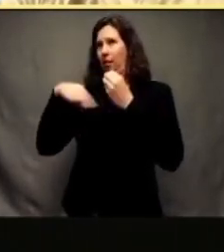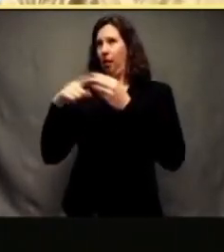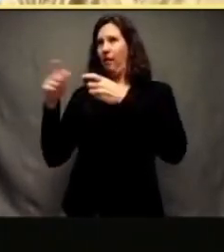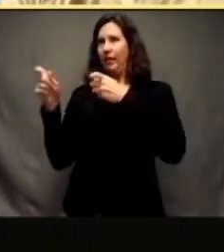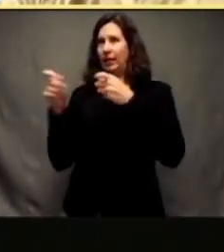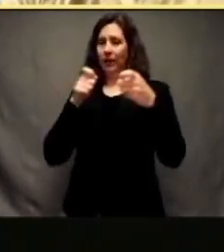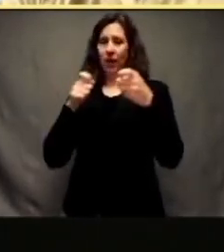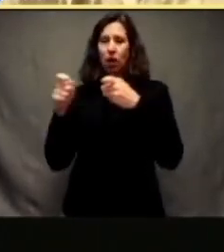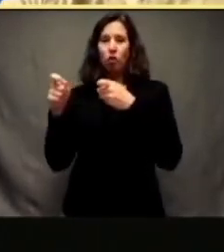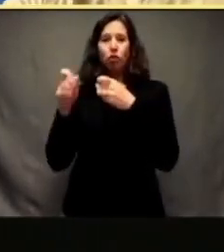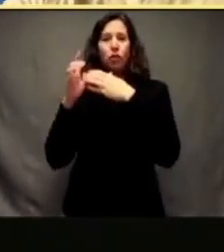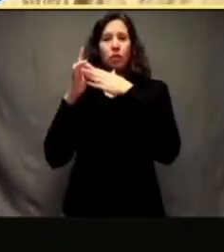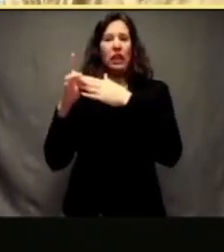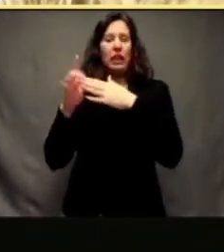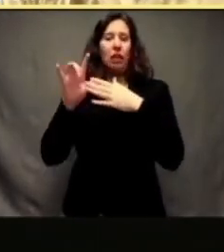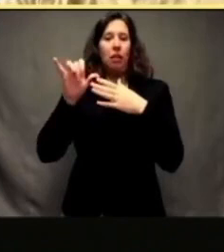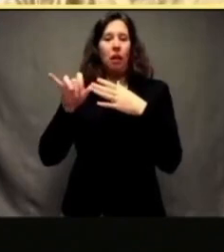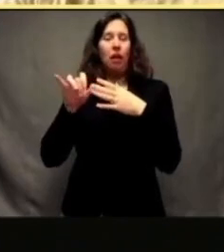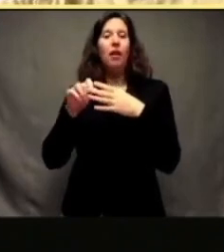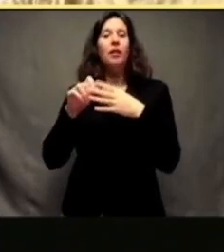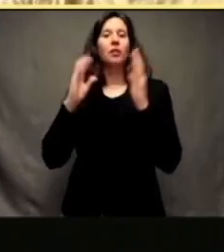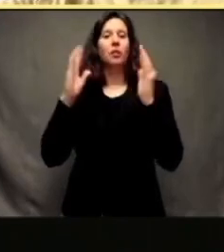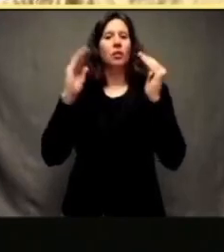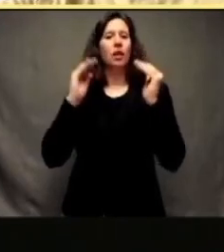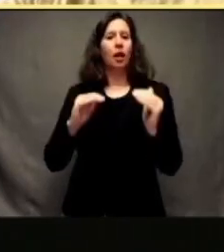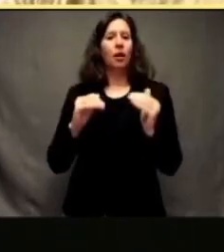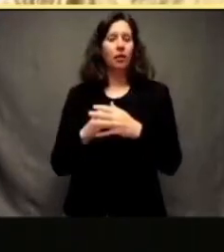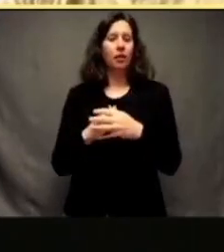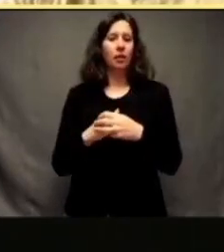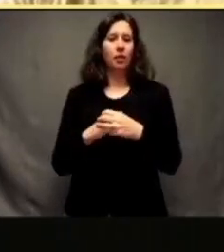facilitation. So you can go to the next slide.